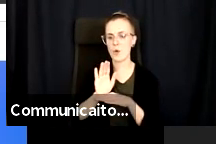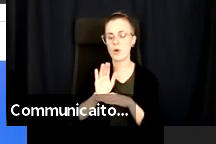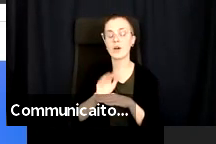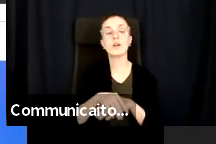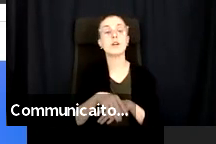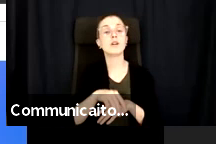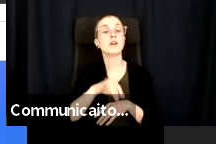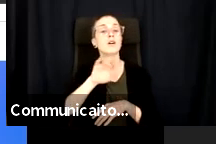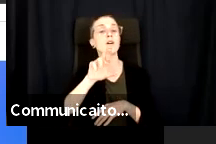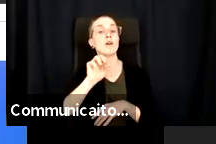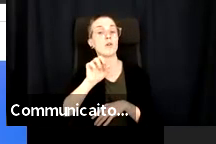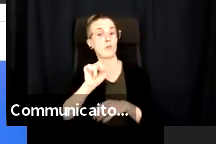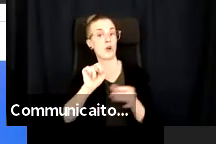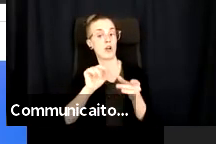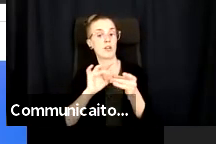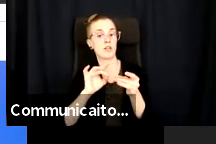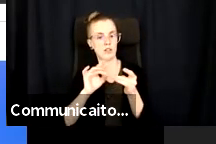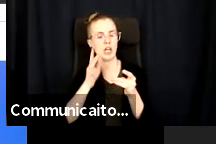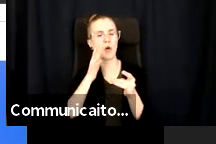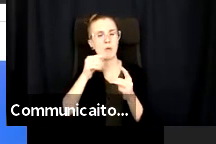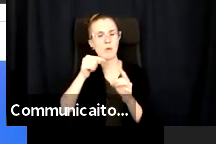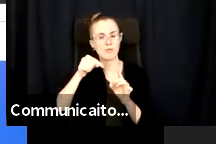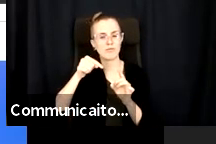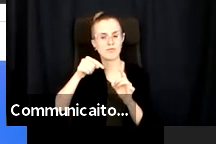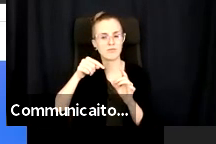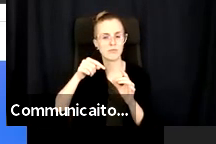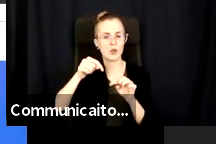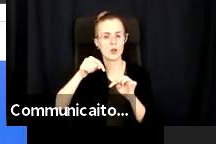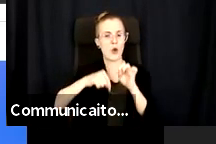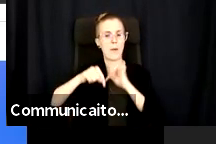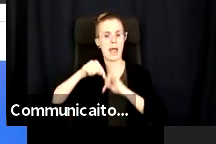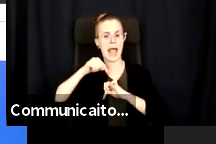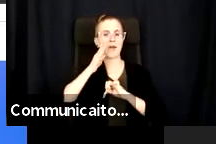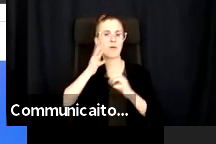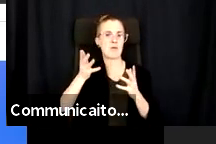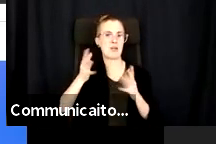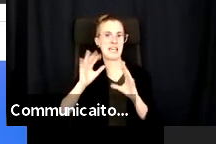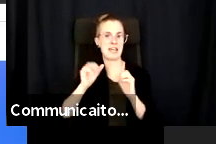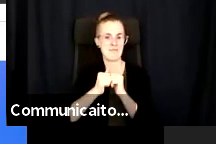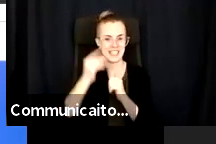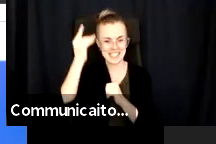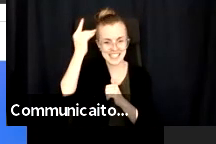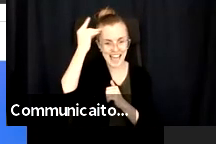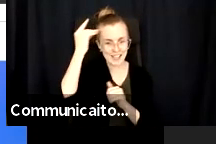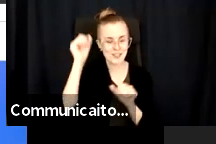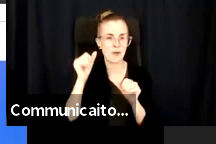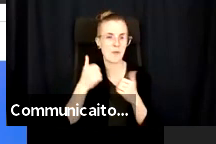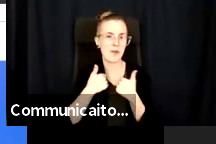back and we will do, we will end with Dallas and that will give us time to get that queued up.